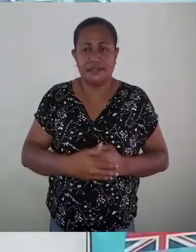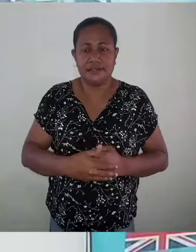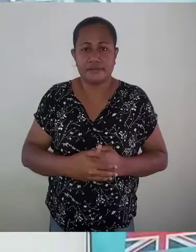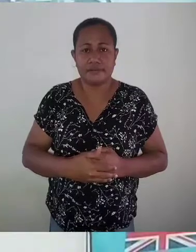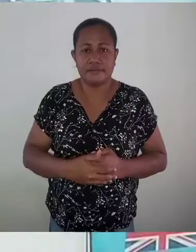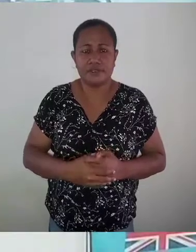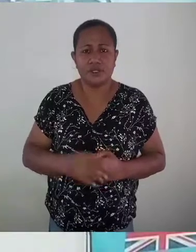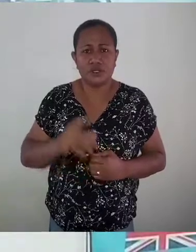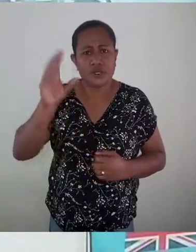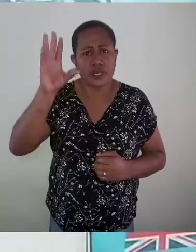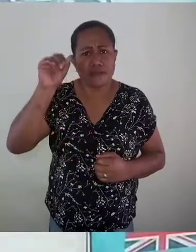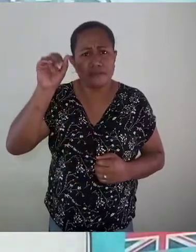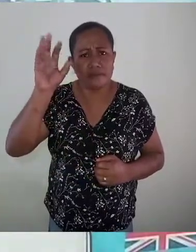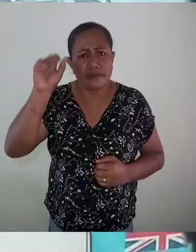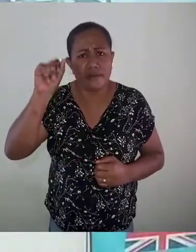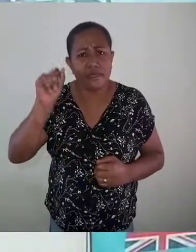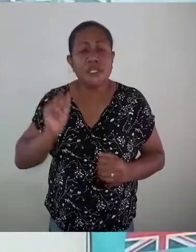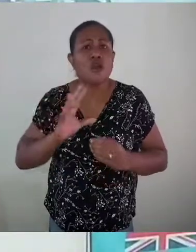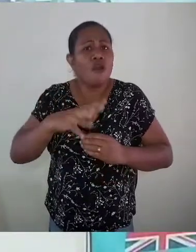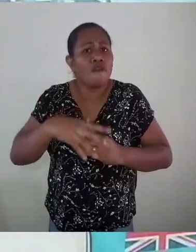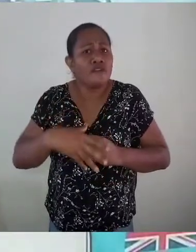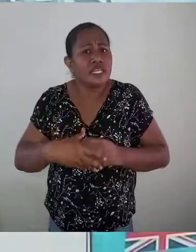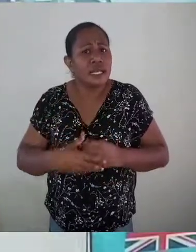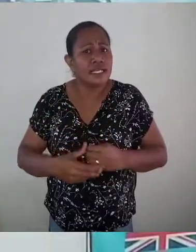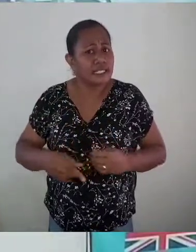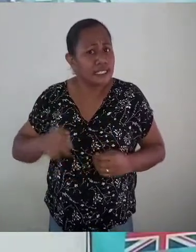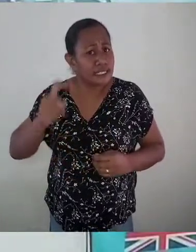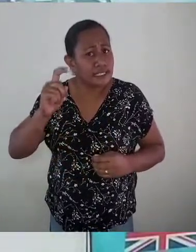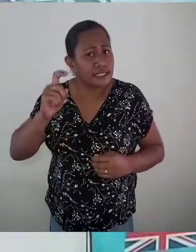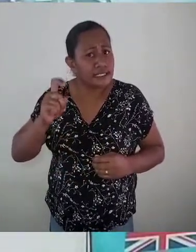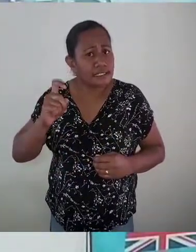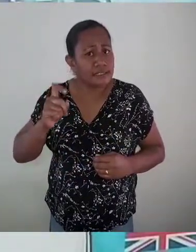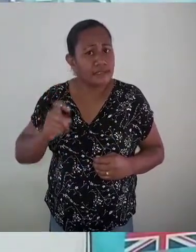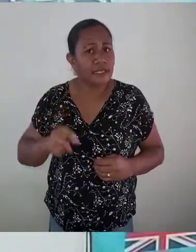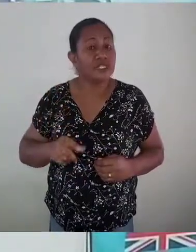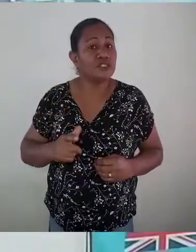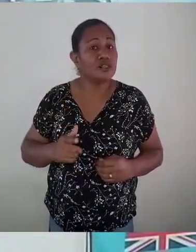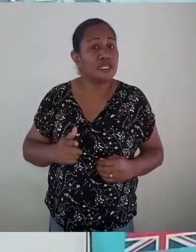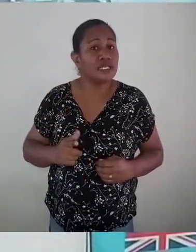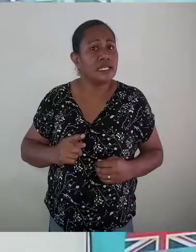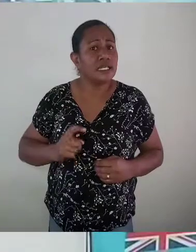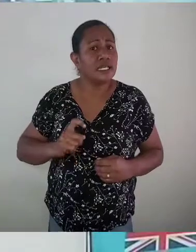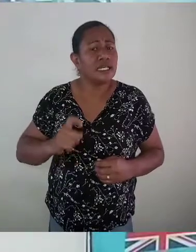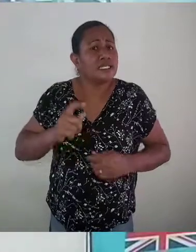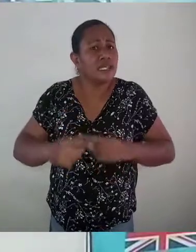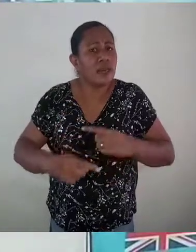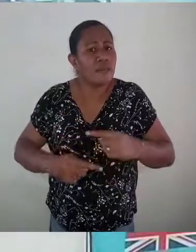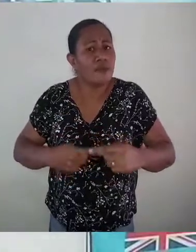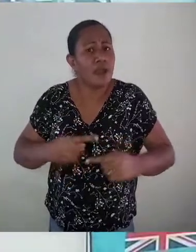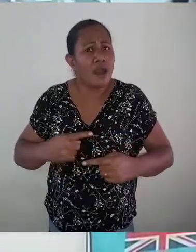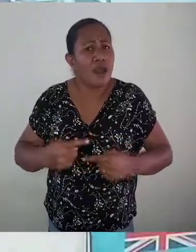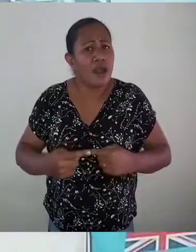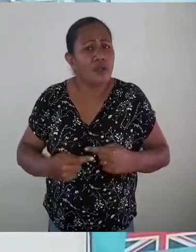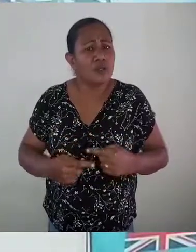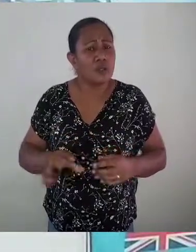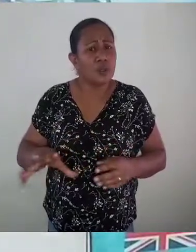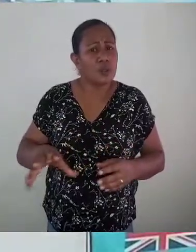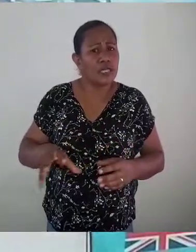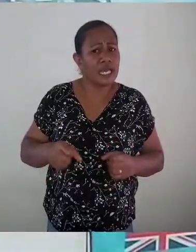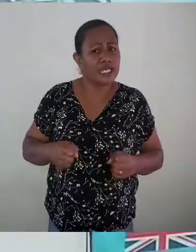Do you remember what COVID-19 is? Yes, that's right, it's a bad germ that can get into